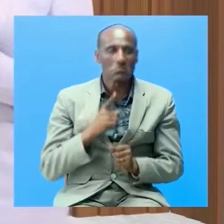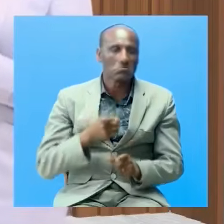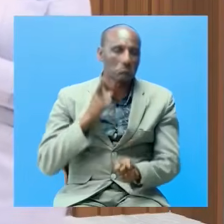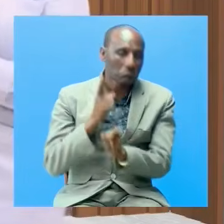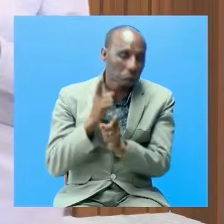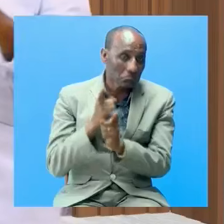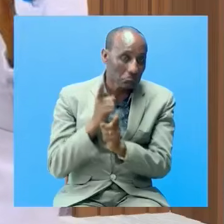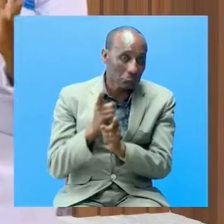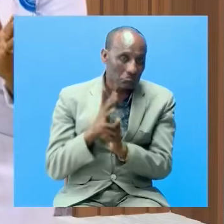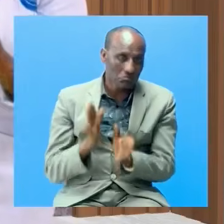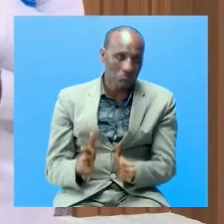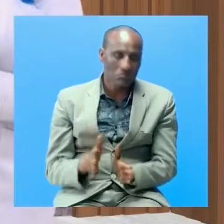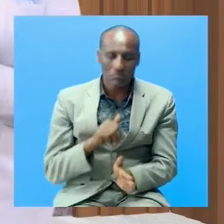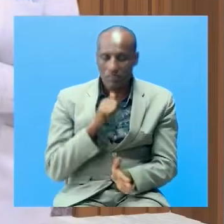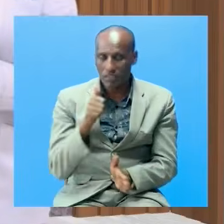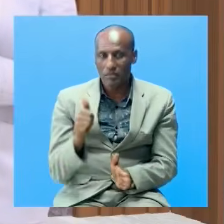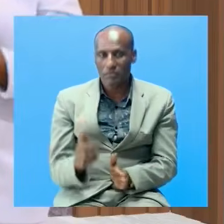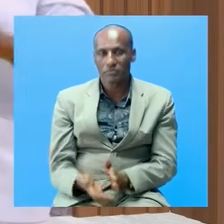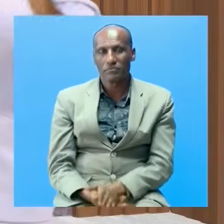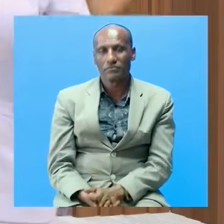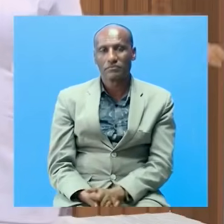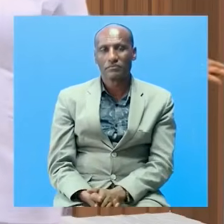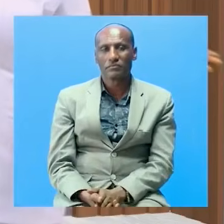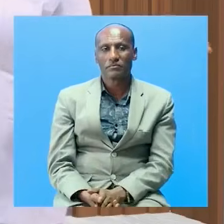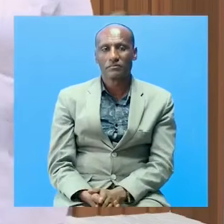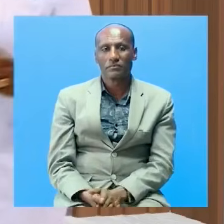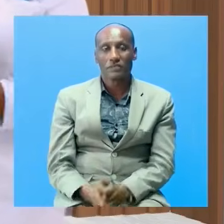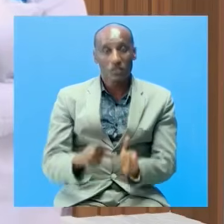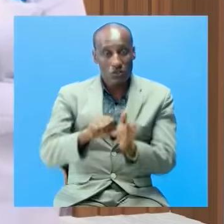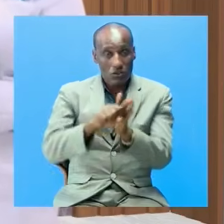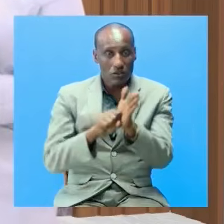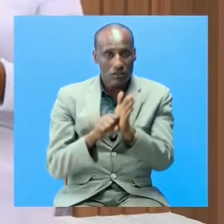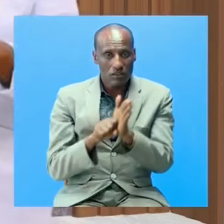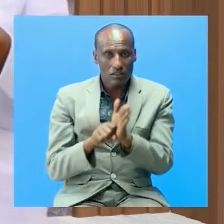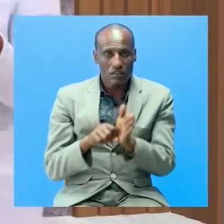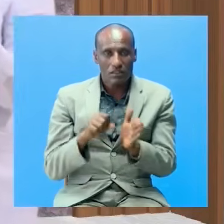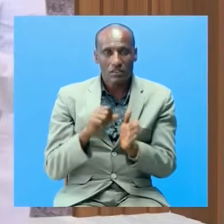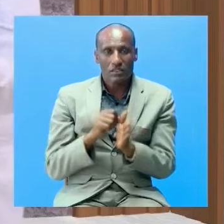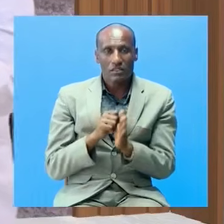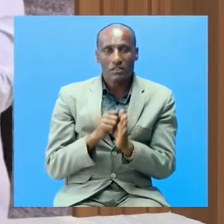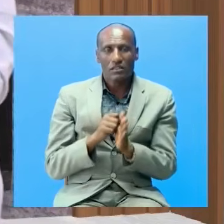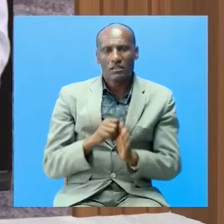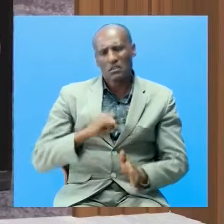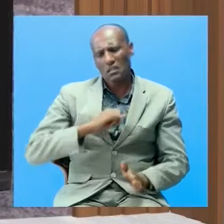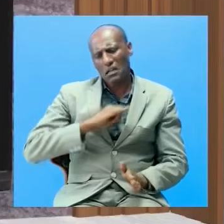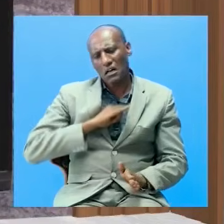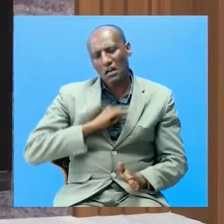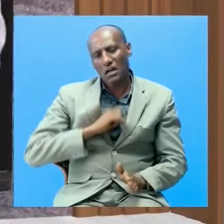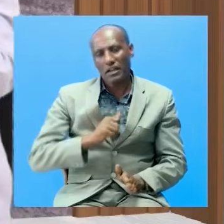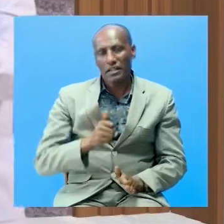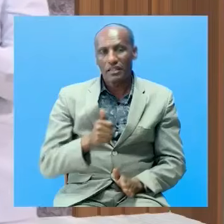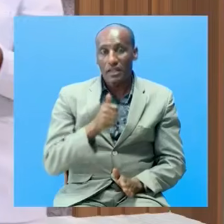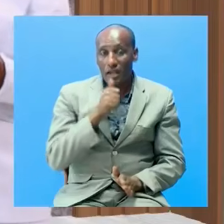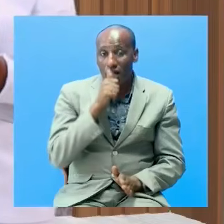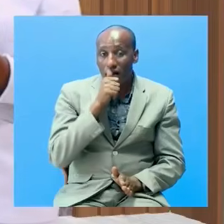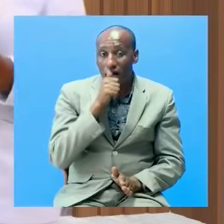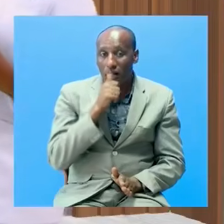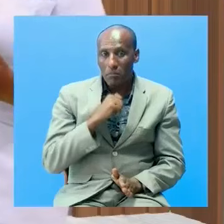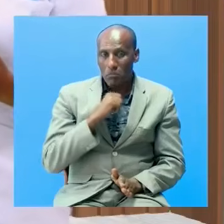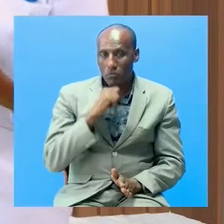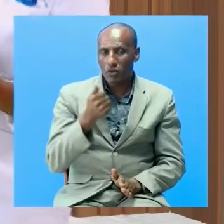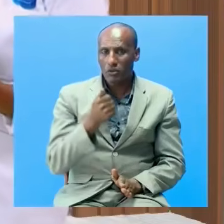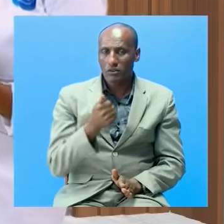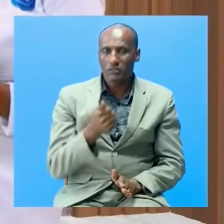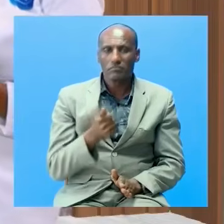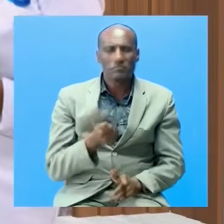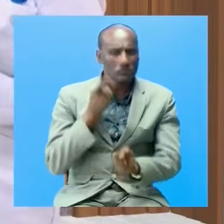is telling us a possibility, but he has no proof. He can't even tell the possibility in a person. So,